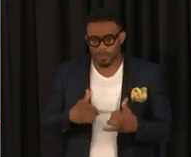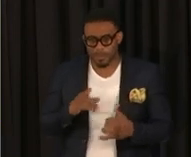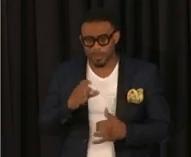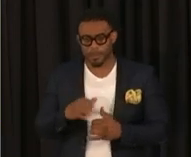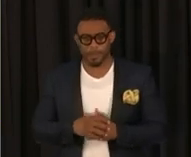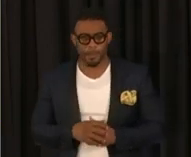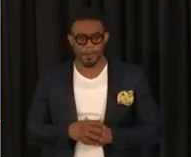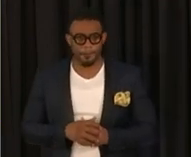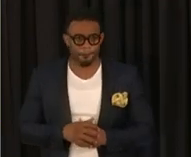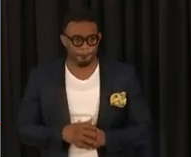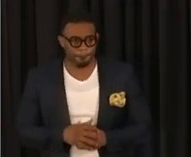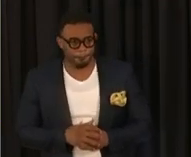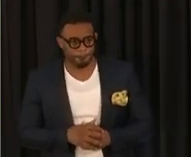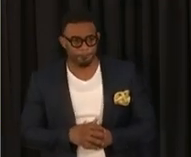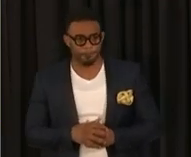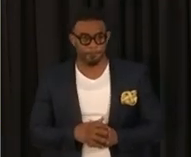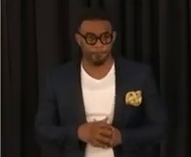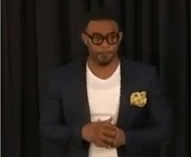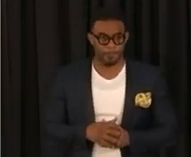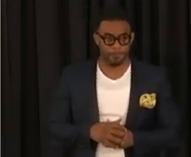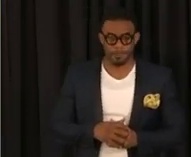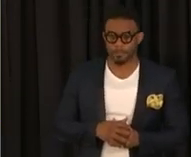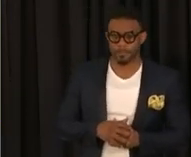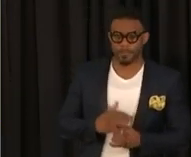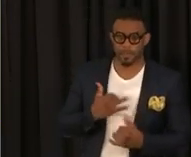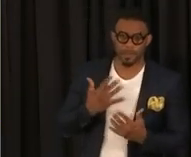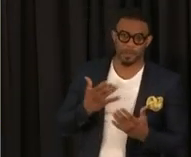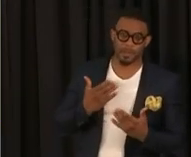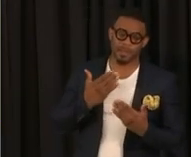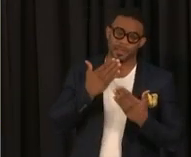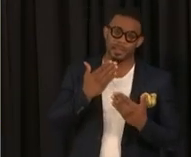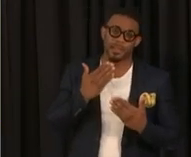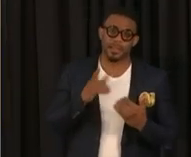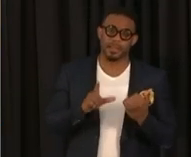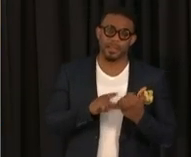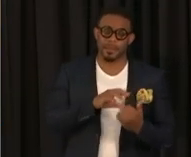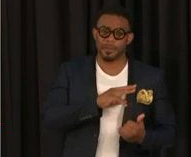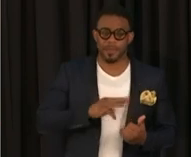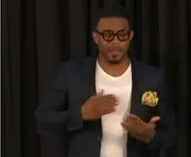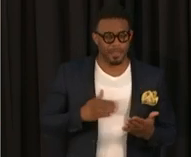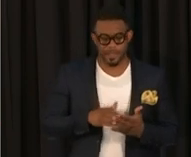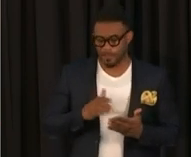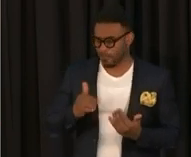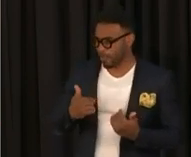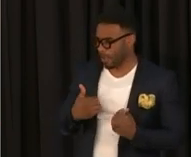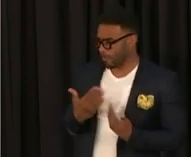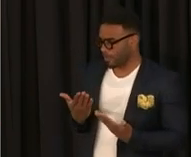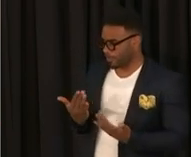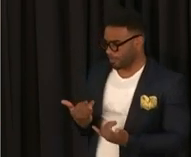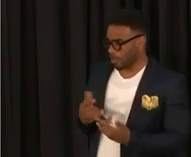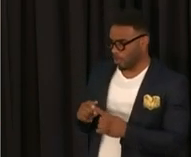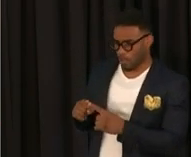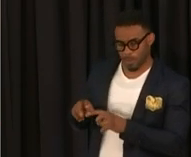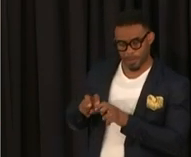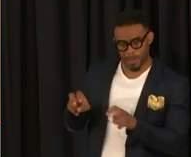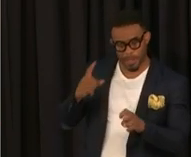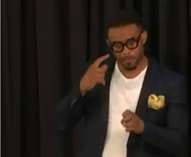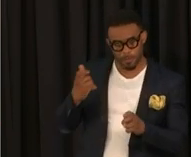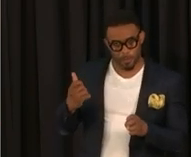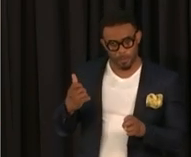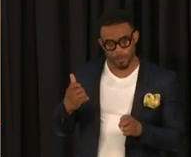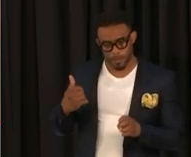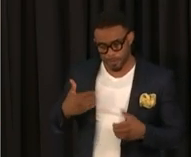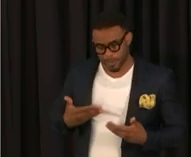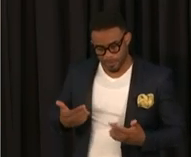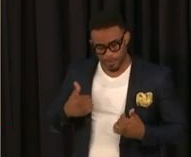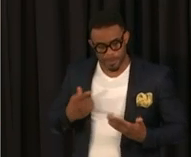exist in the district. Great. Lamont? I just want to thank the Deputy Mayor again for having us here today, also the panelists for